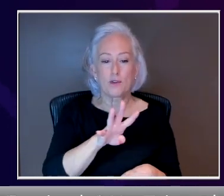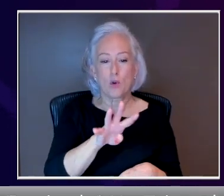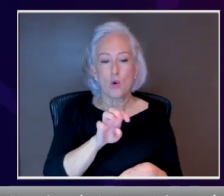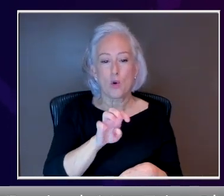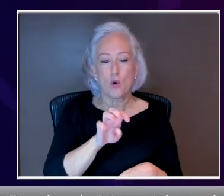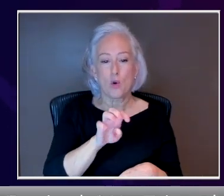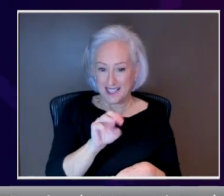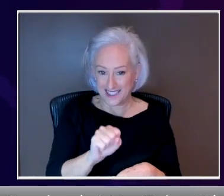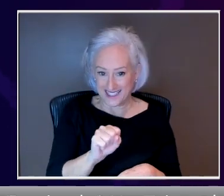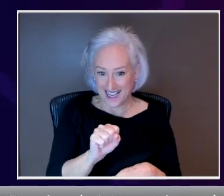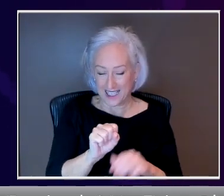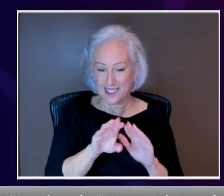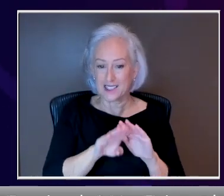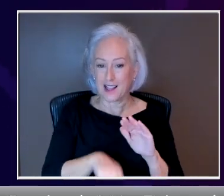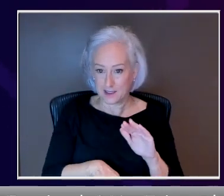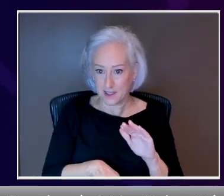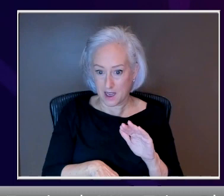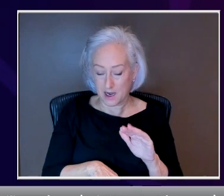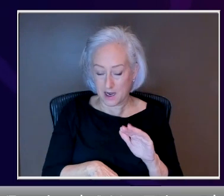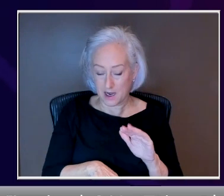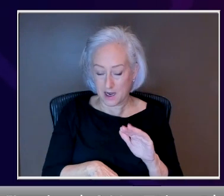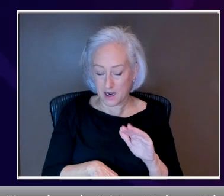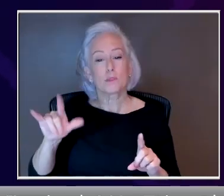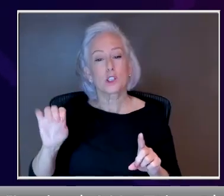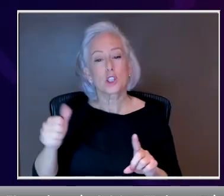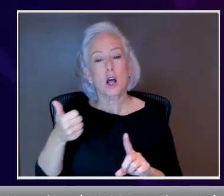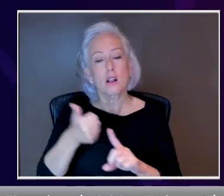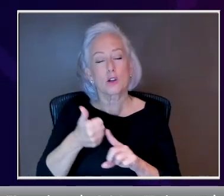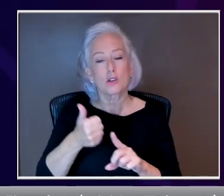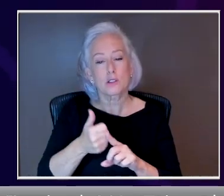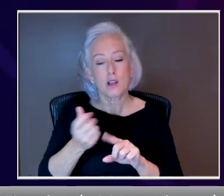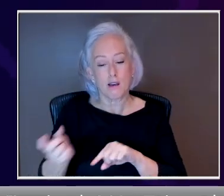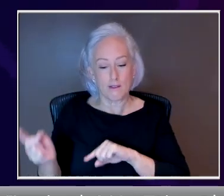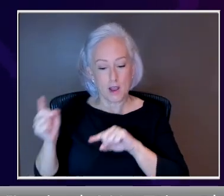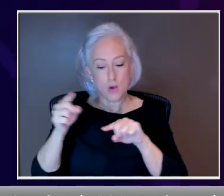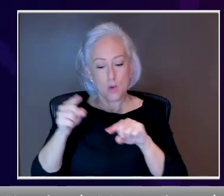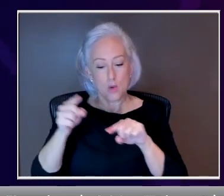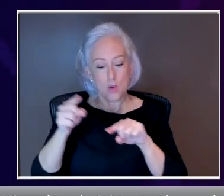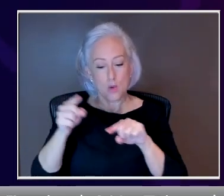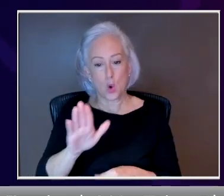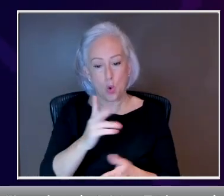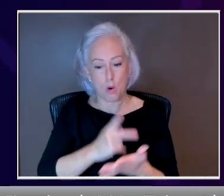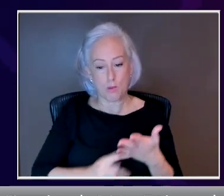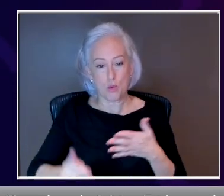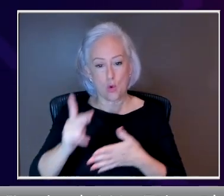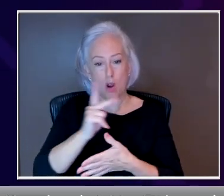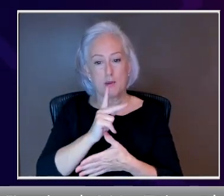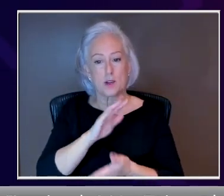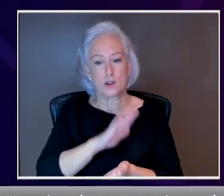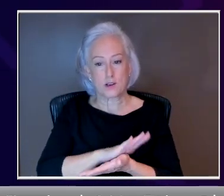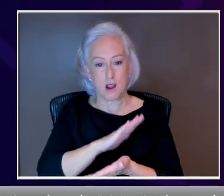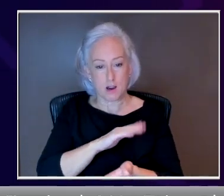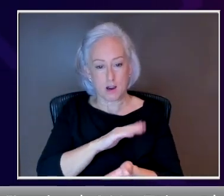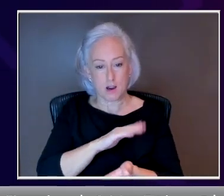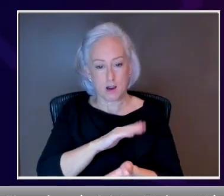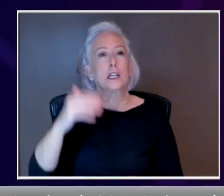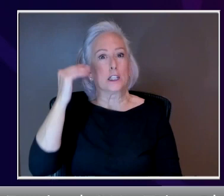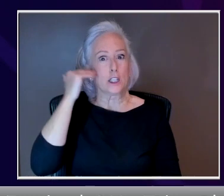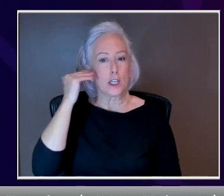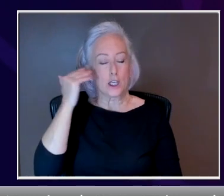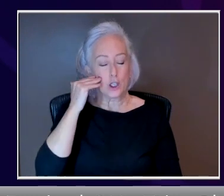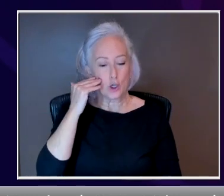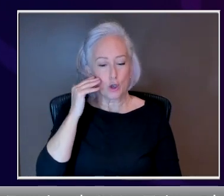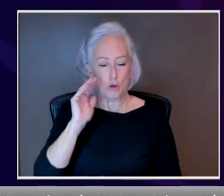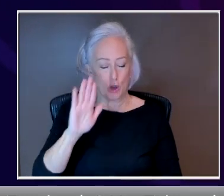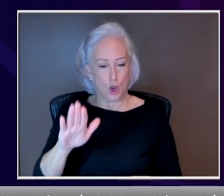in Michelle's case, when she came in and saw her primary care doctor immediately noticed that the QTC